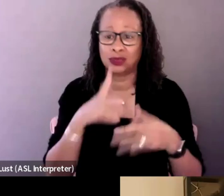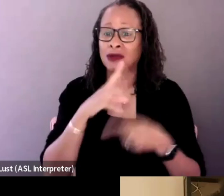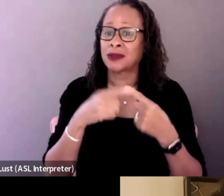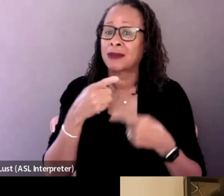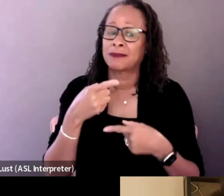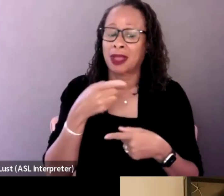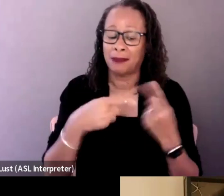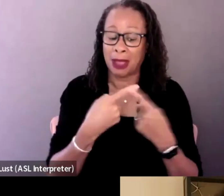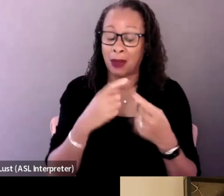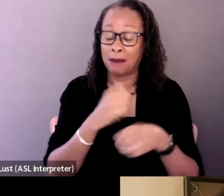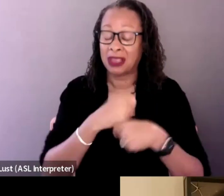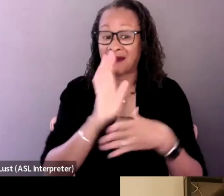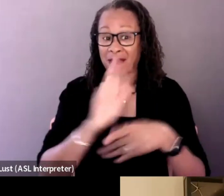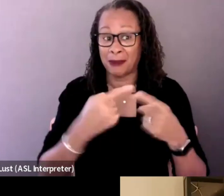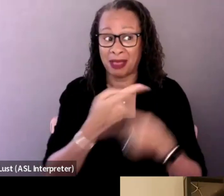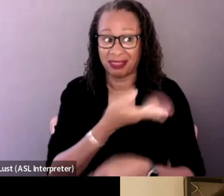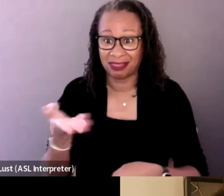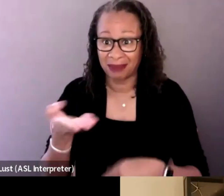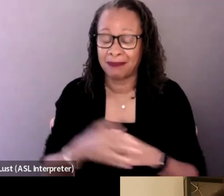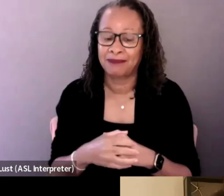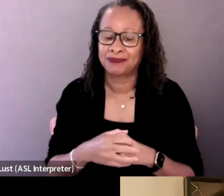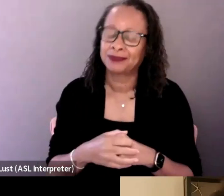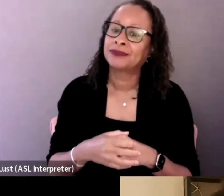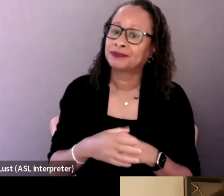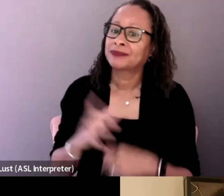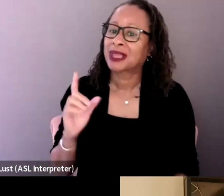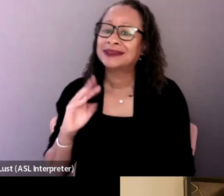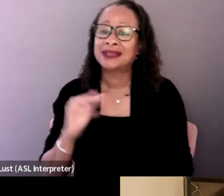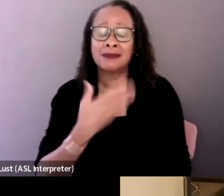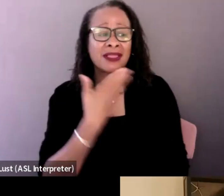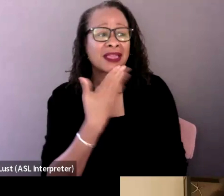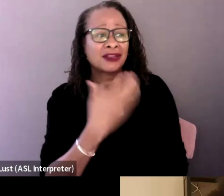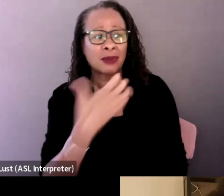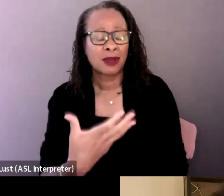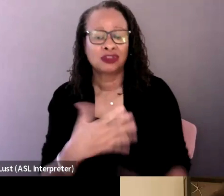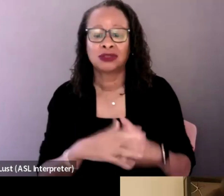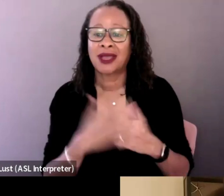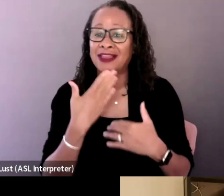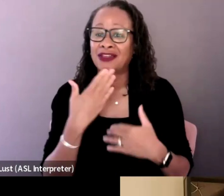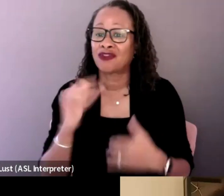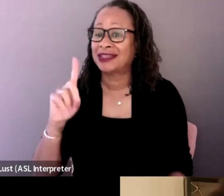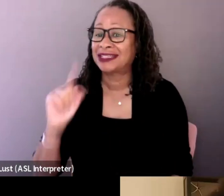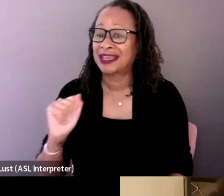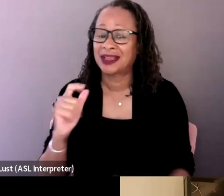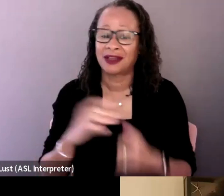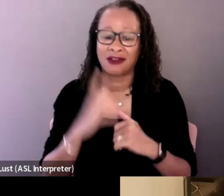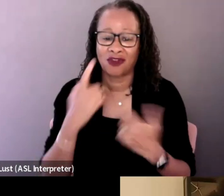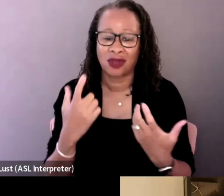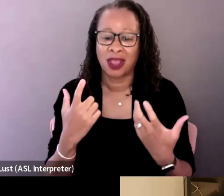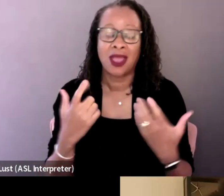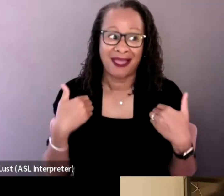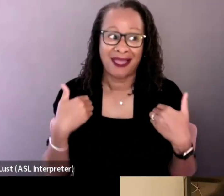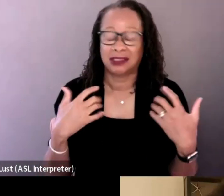them? Thank you so much, Tim, for doing this with us and moderating the Q&A for our film. We're very happy to be having